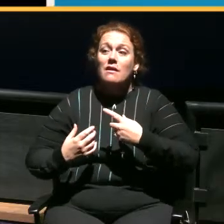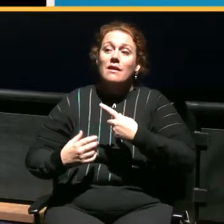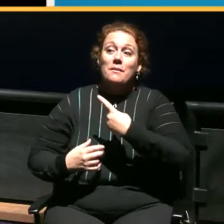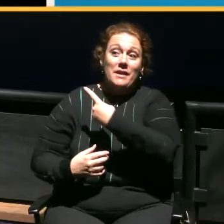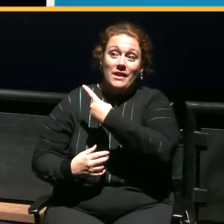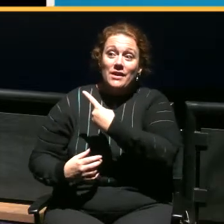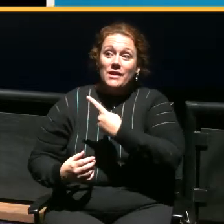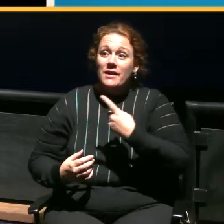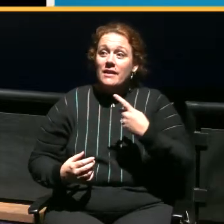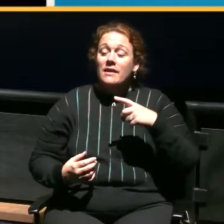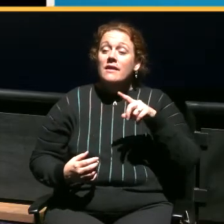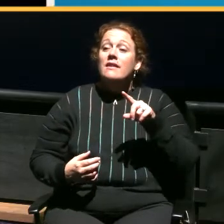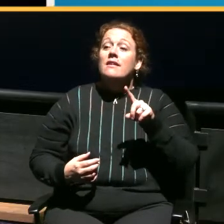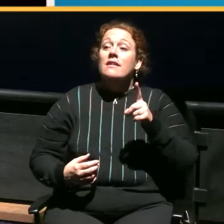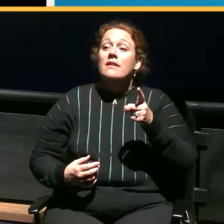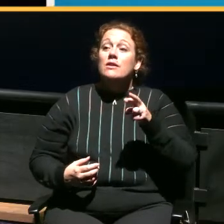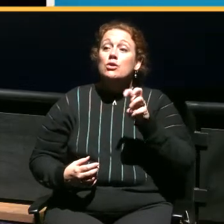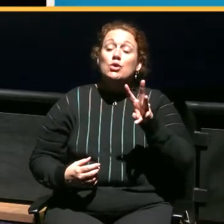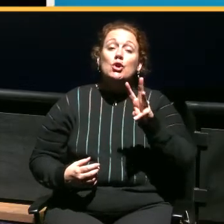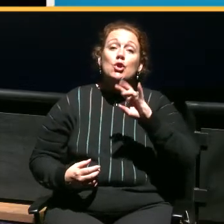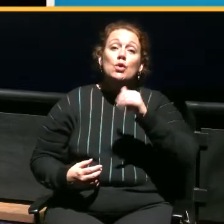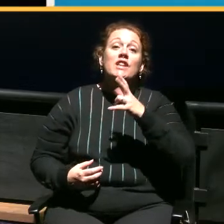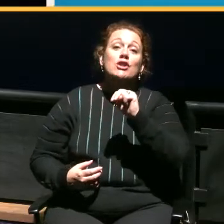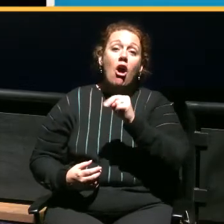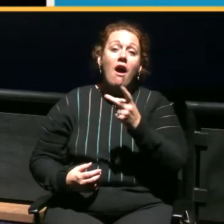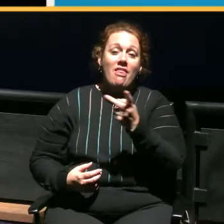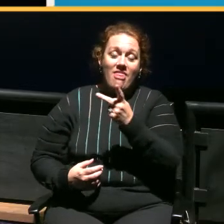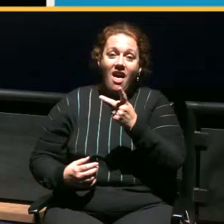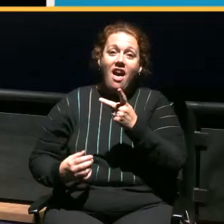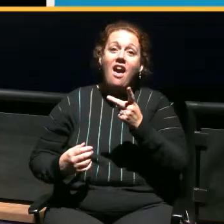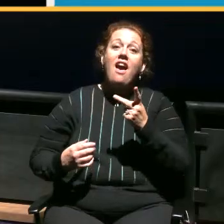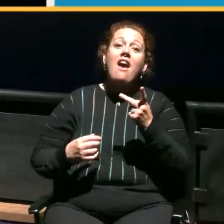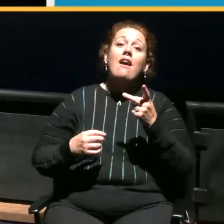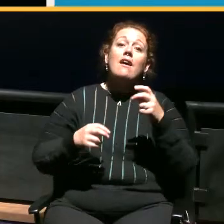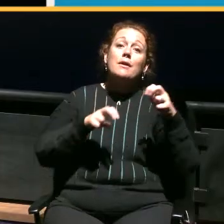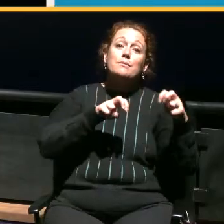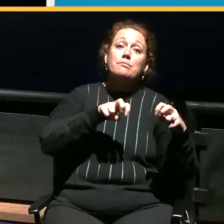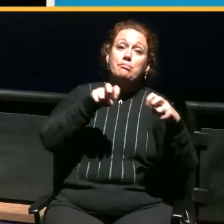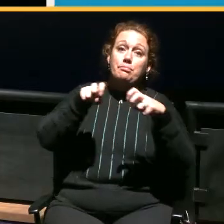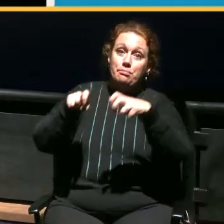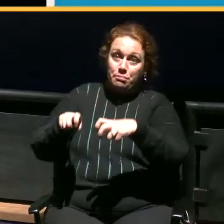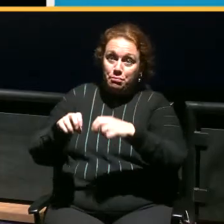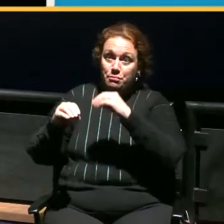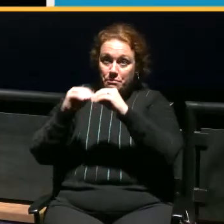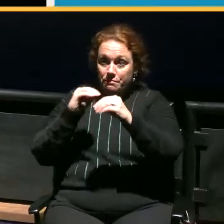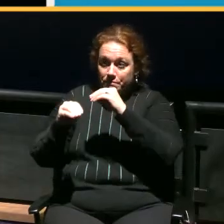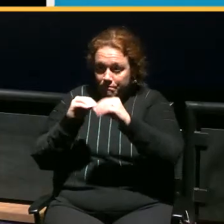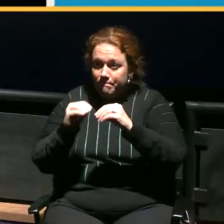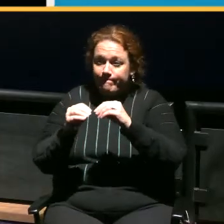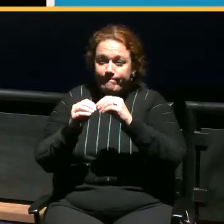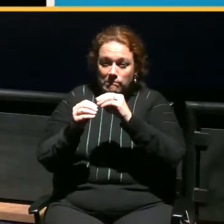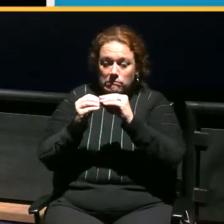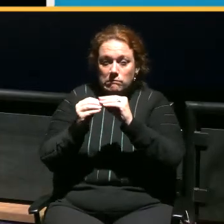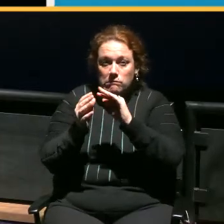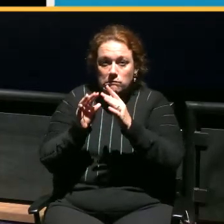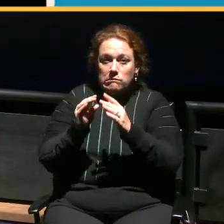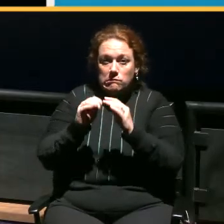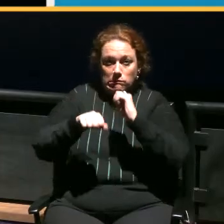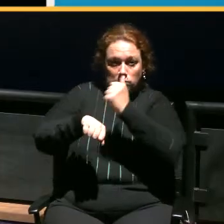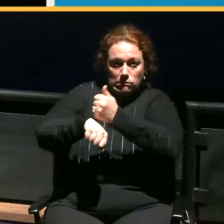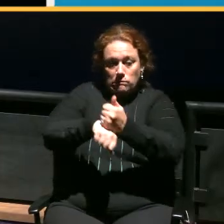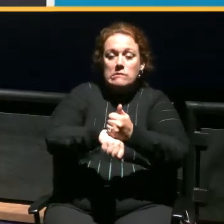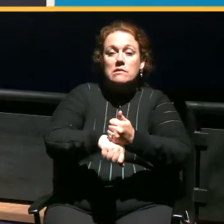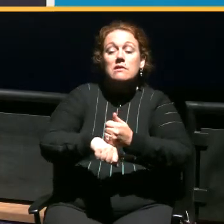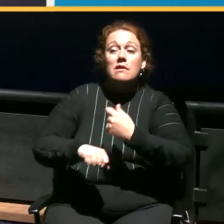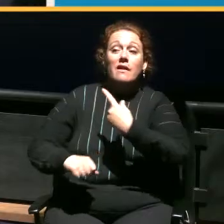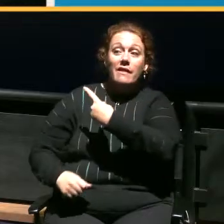out. Drew and John did that task, and then they put a new instrument, the Cosmic Origin Spectrograph, in its place. So this was kind of,